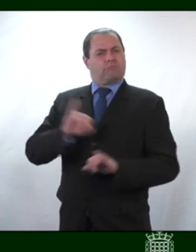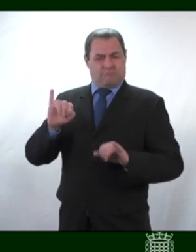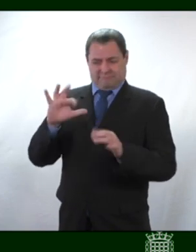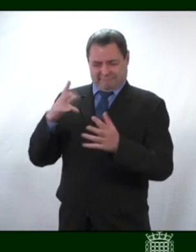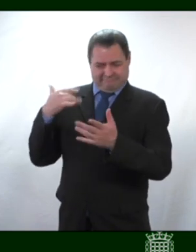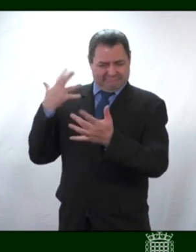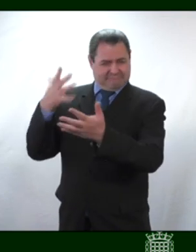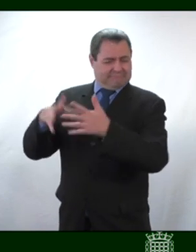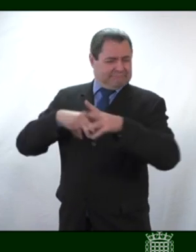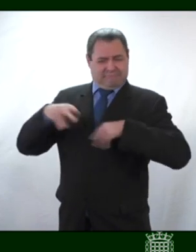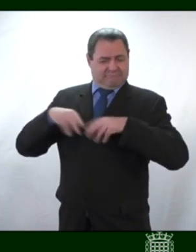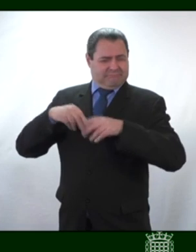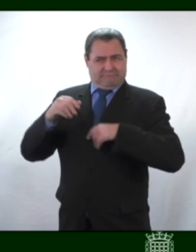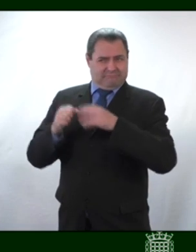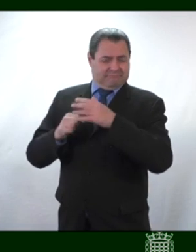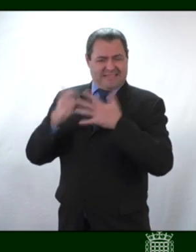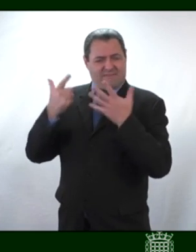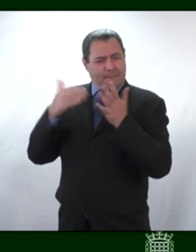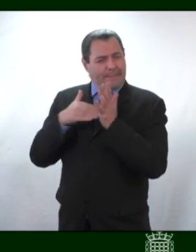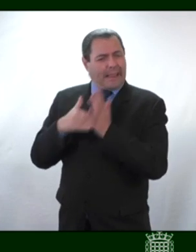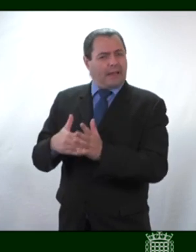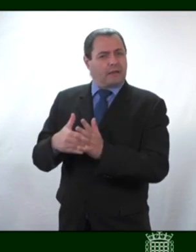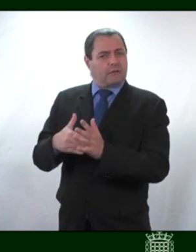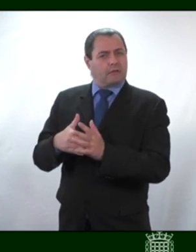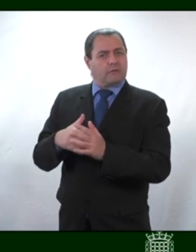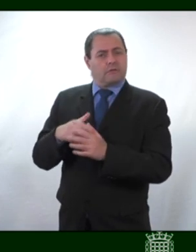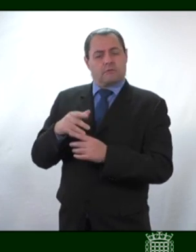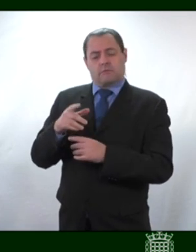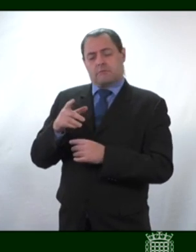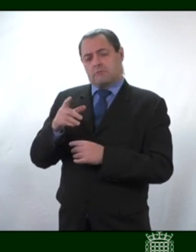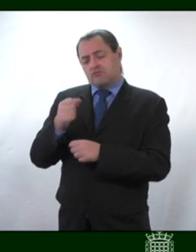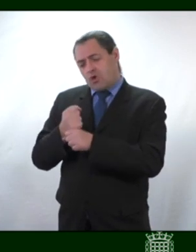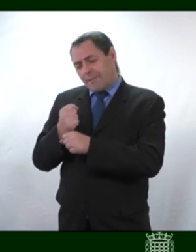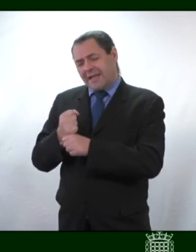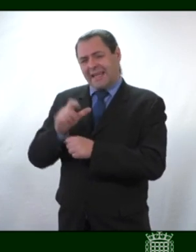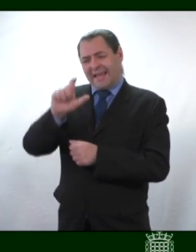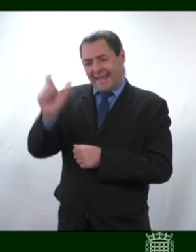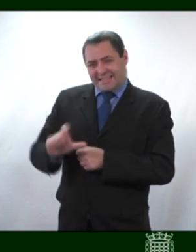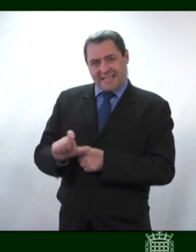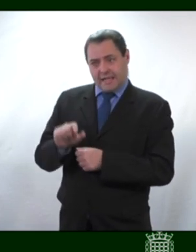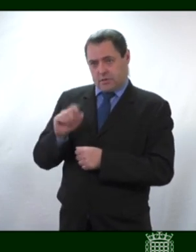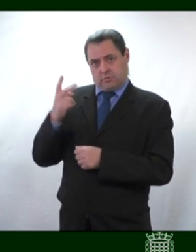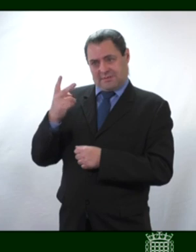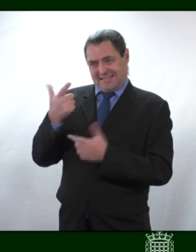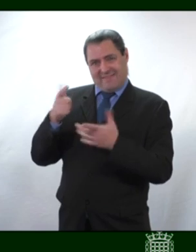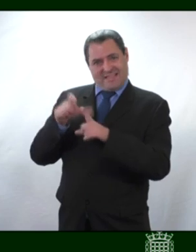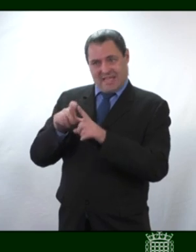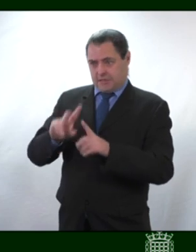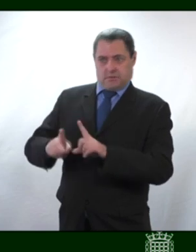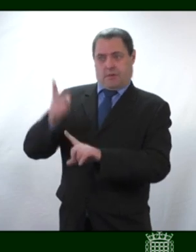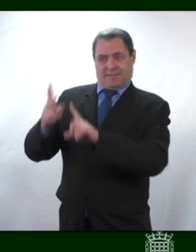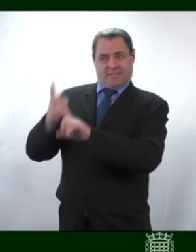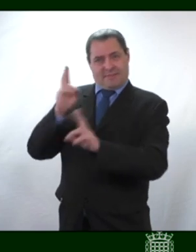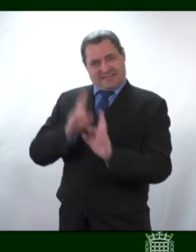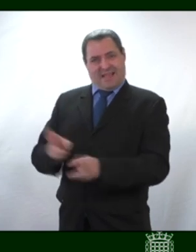case. Deaths in Germany and Italy have doubled in 7 days. And here, today's ONS